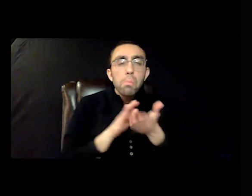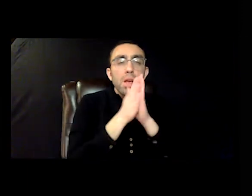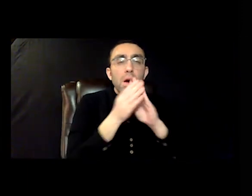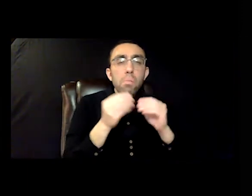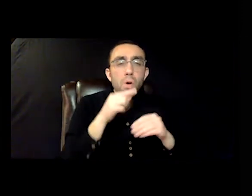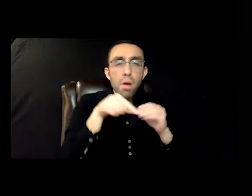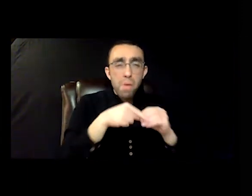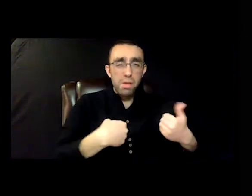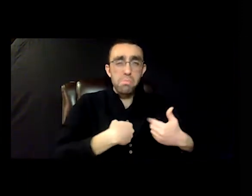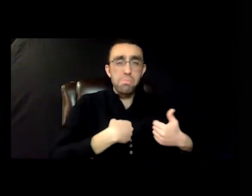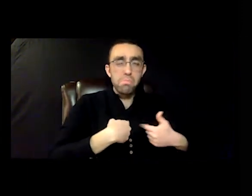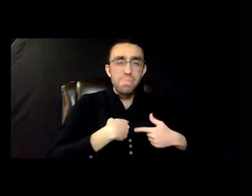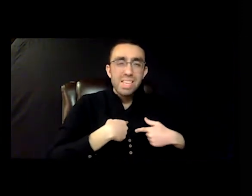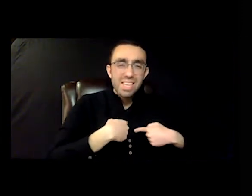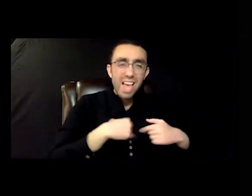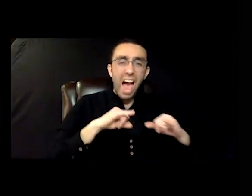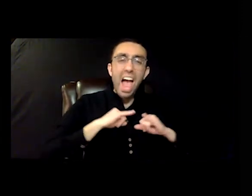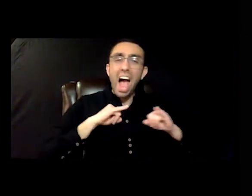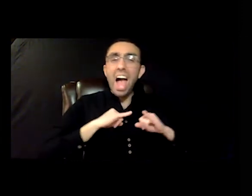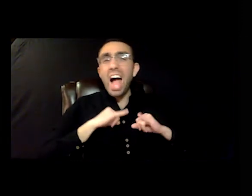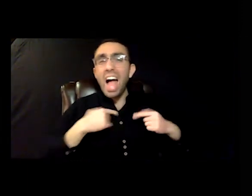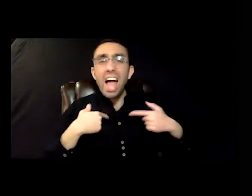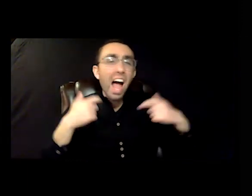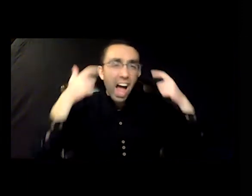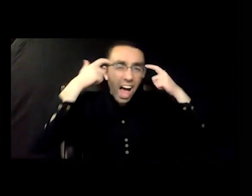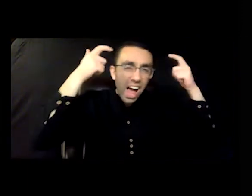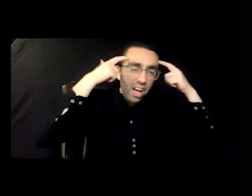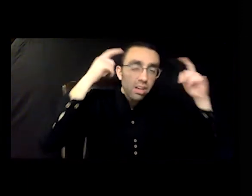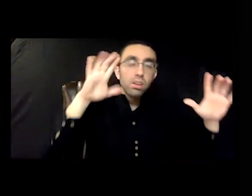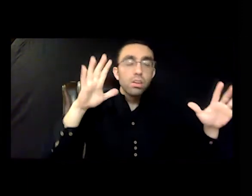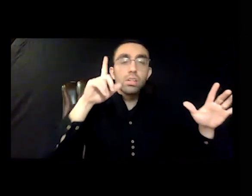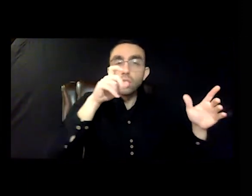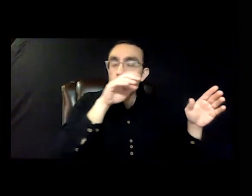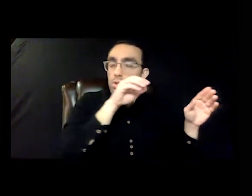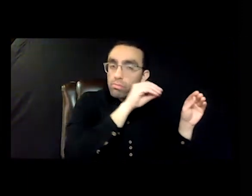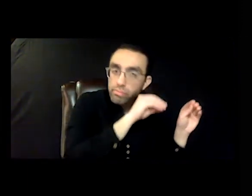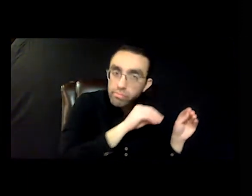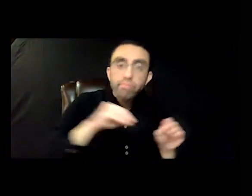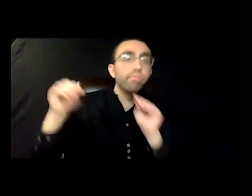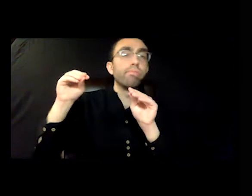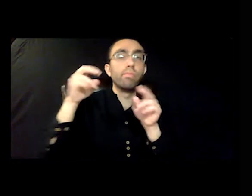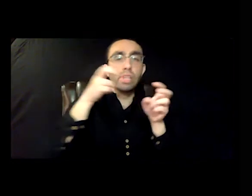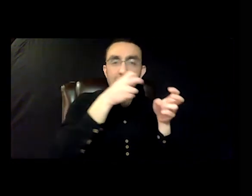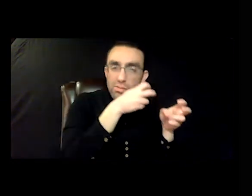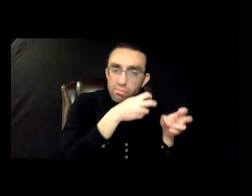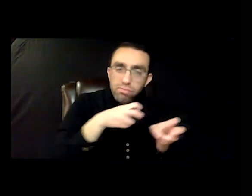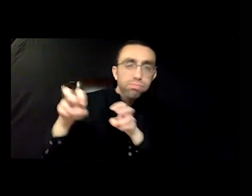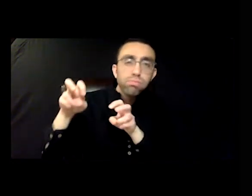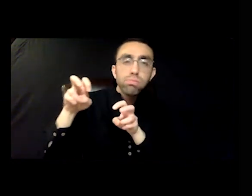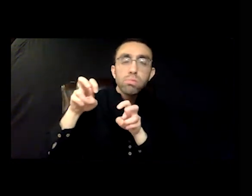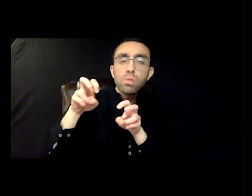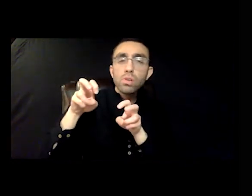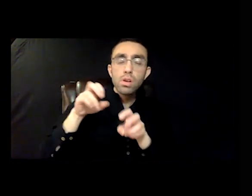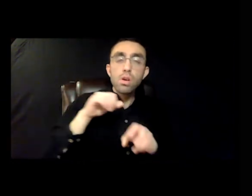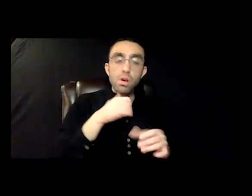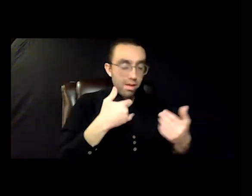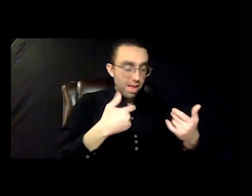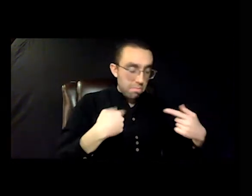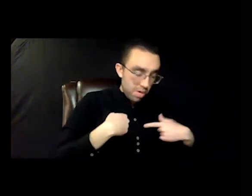Let's think deep and move from this white supremacy of individualism and start to open to collective